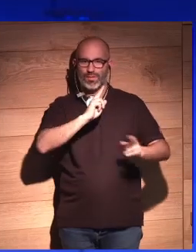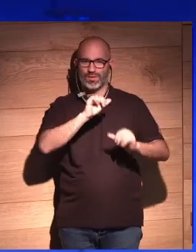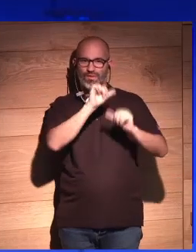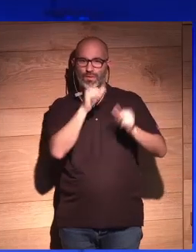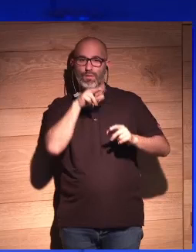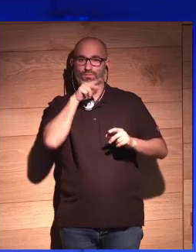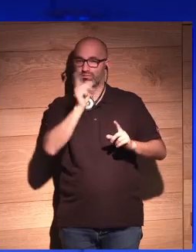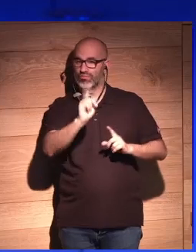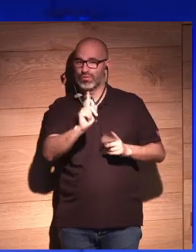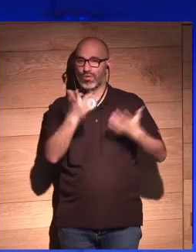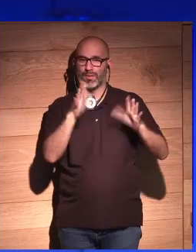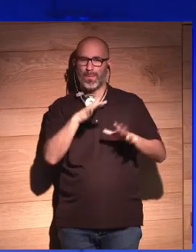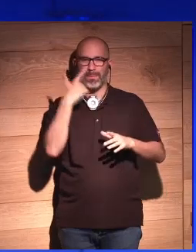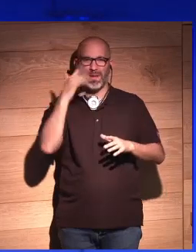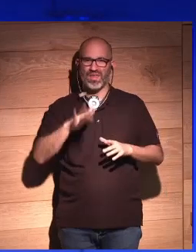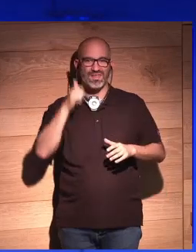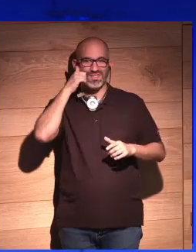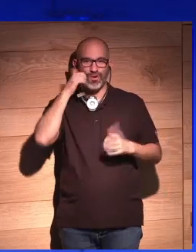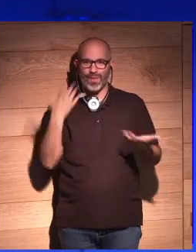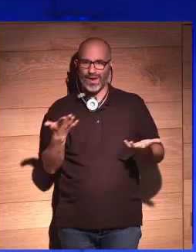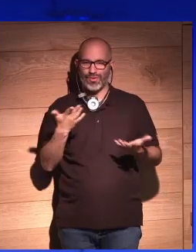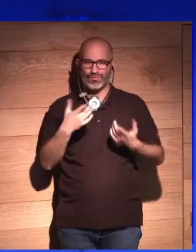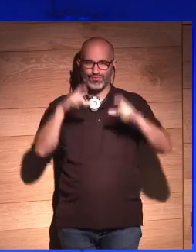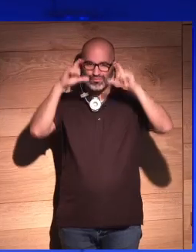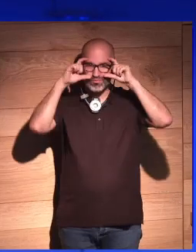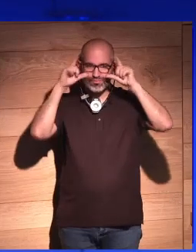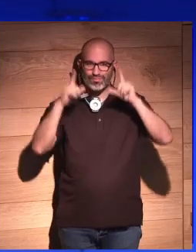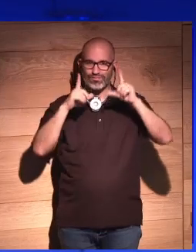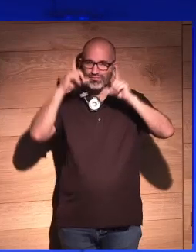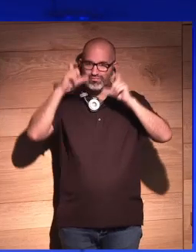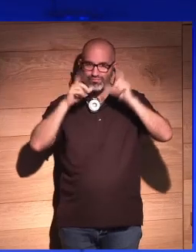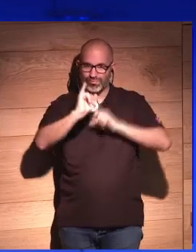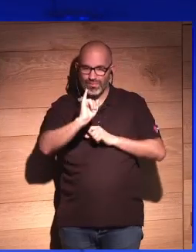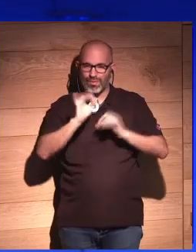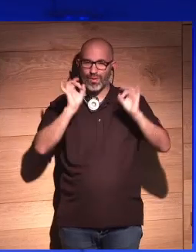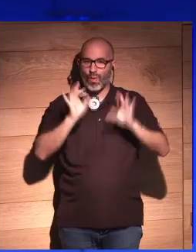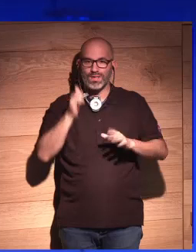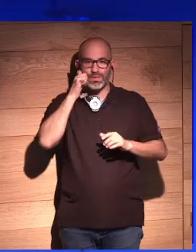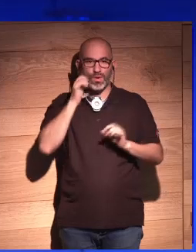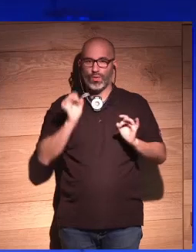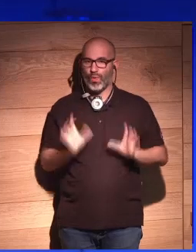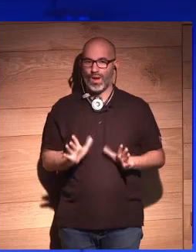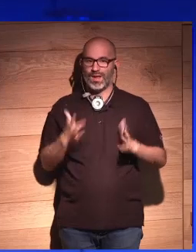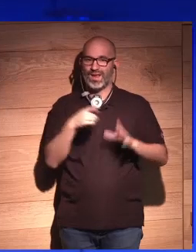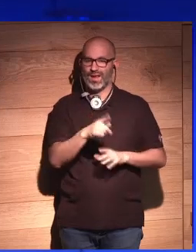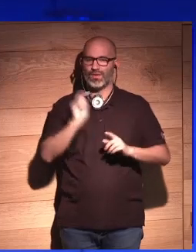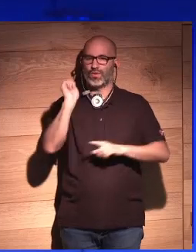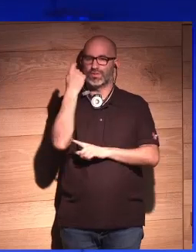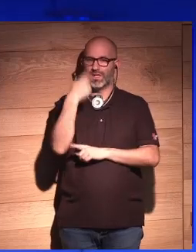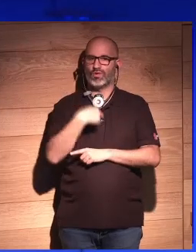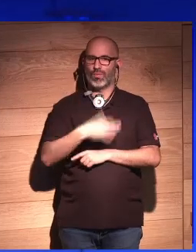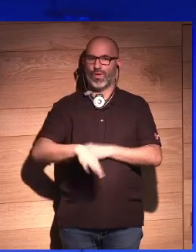responds to you in facial expression like a human, and she gets you to do things. Really remarkable. And another